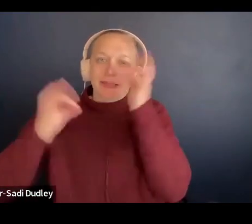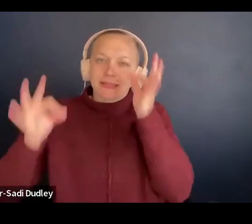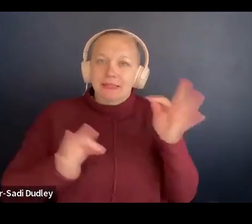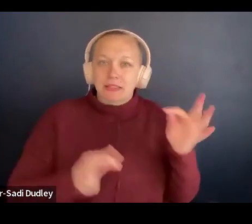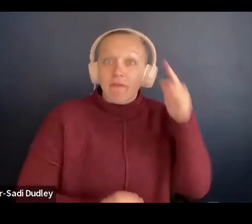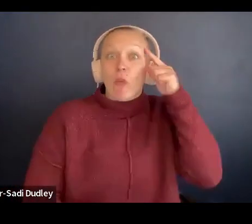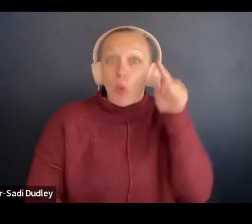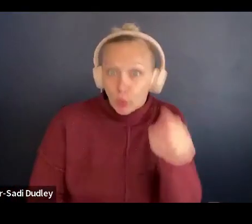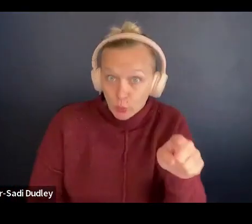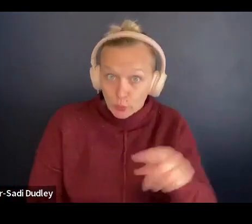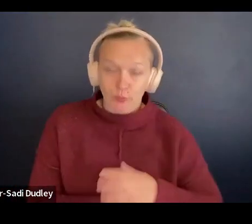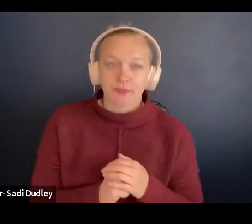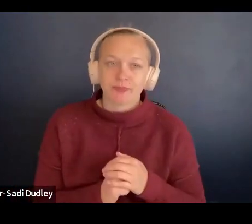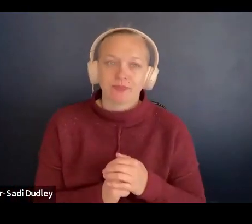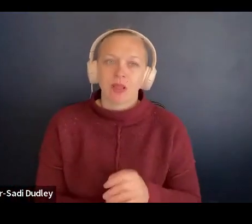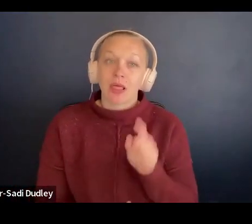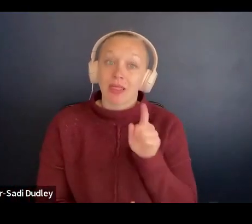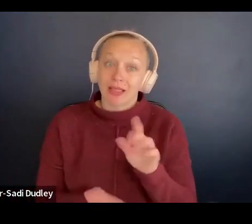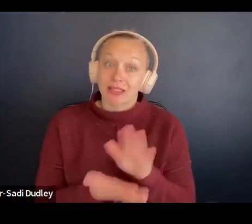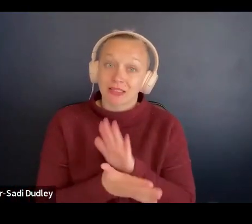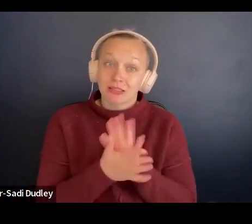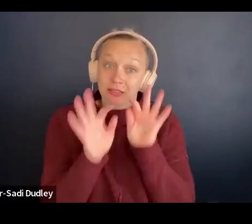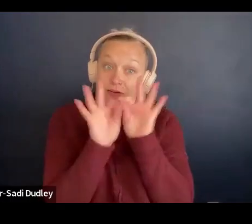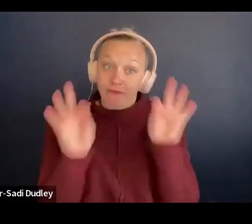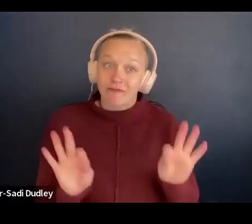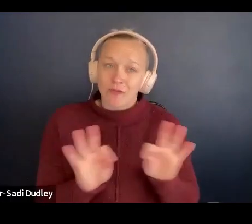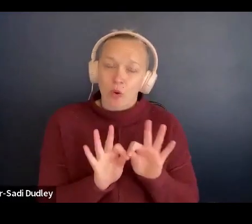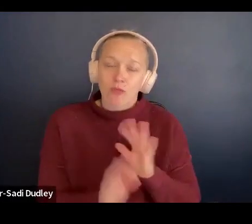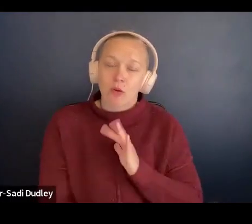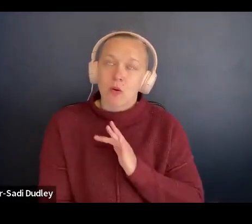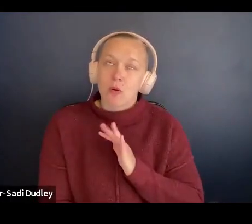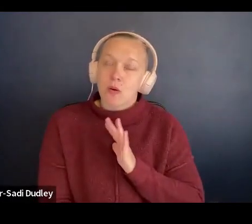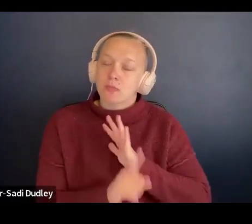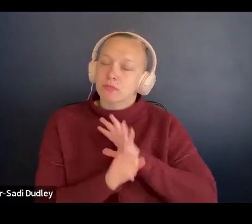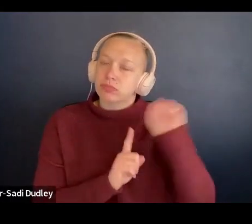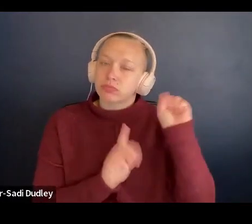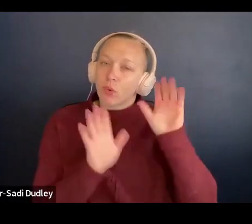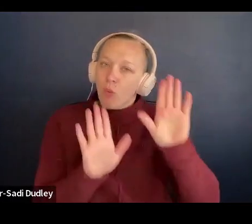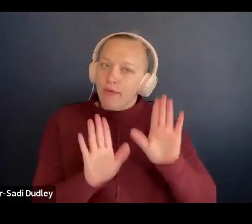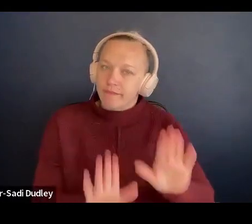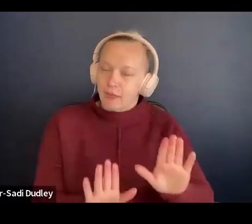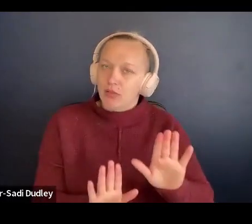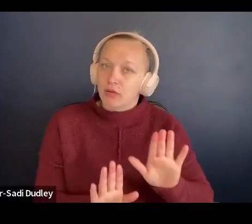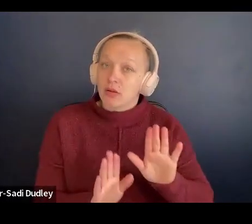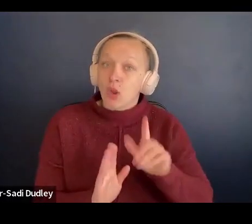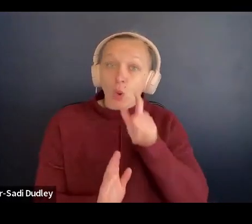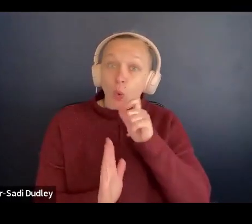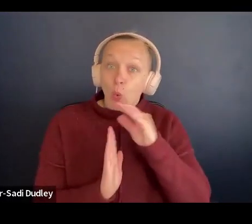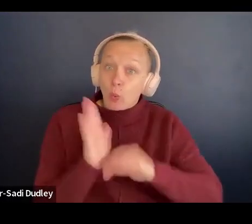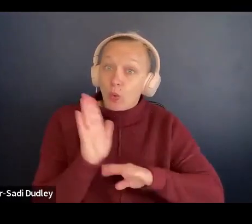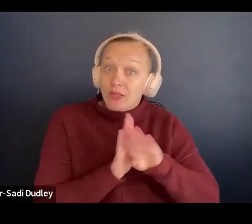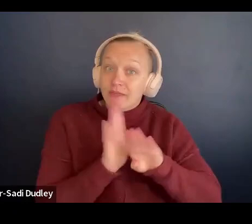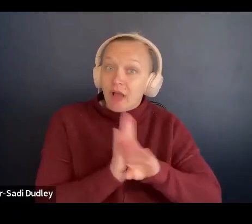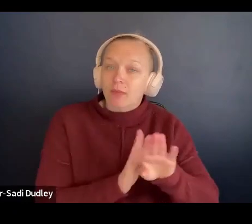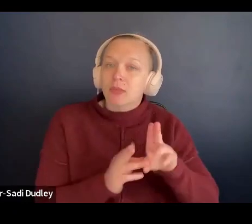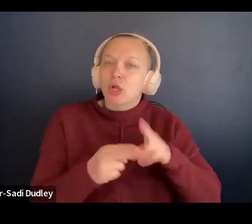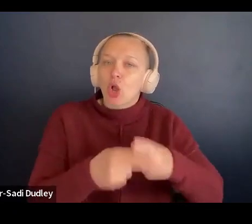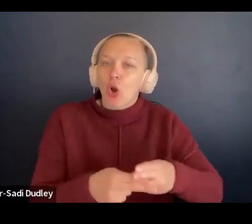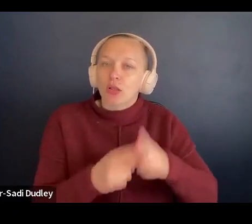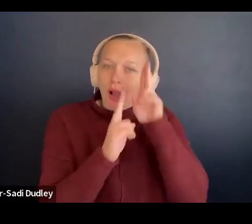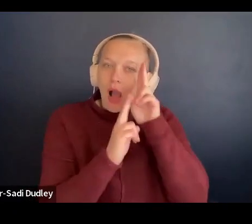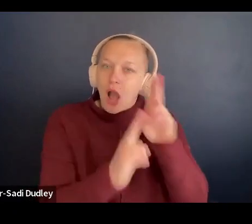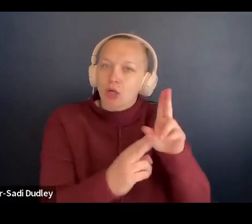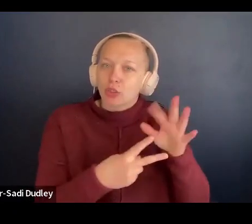is a wonderful form that is done by Honoring Choices in Minnesota, which is like the legacy. This is